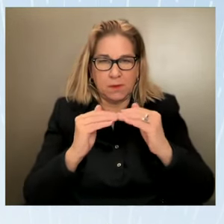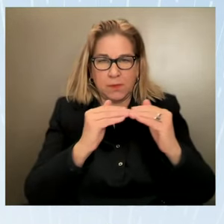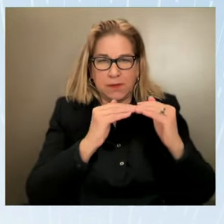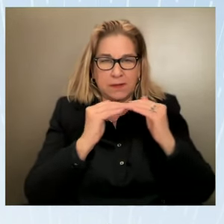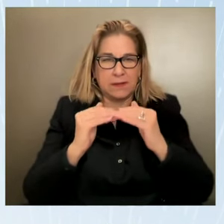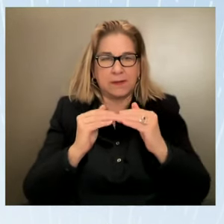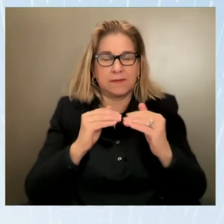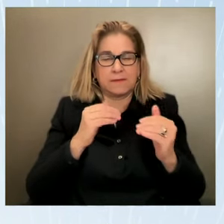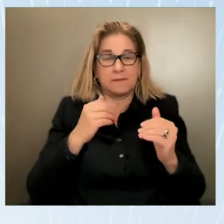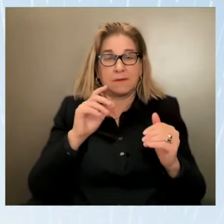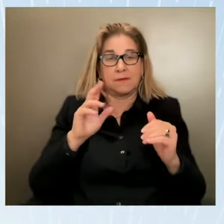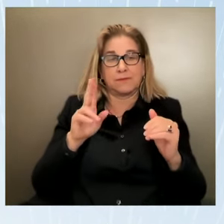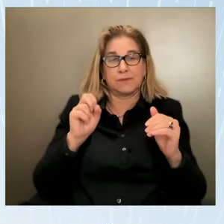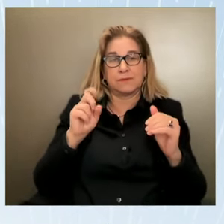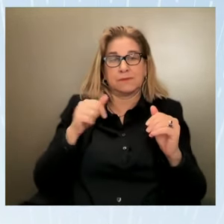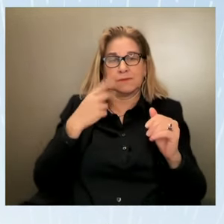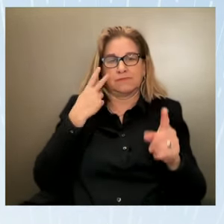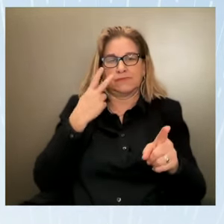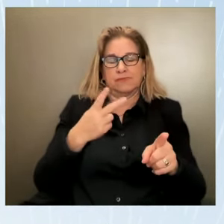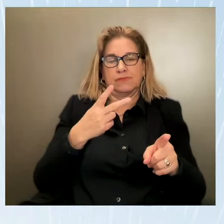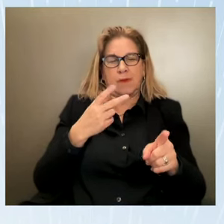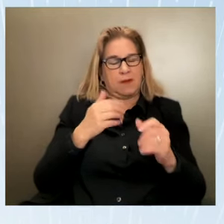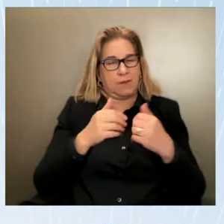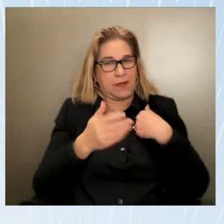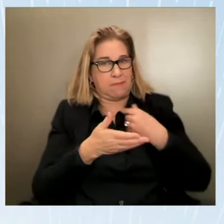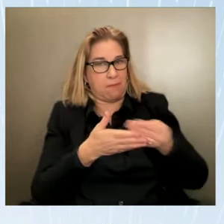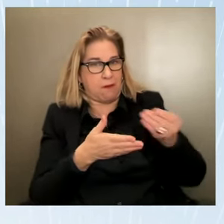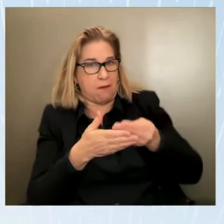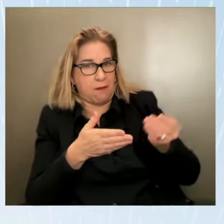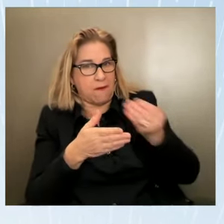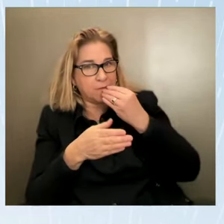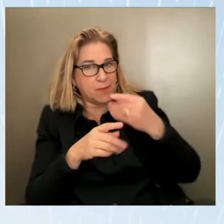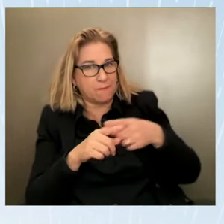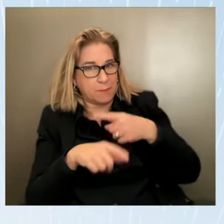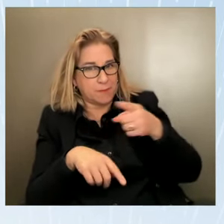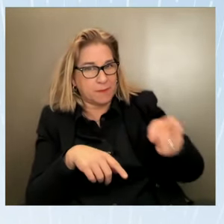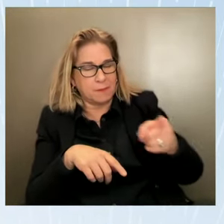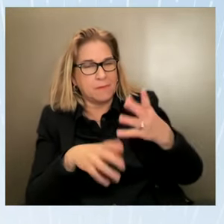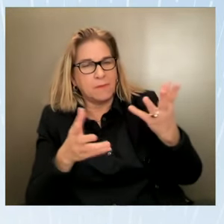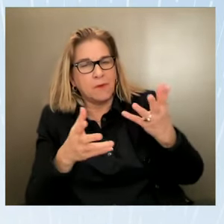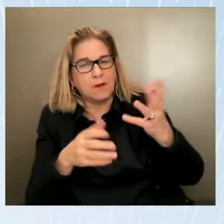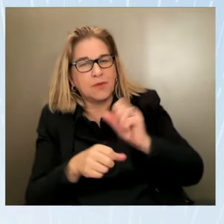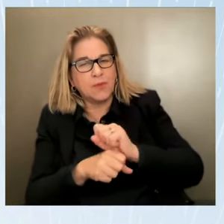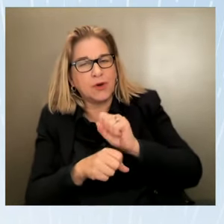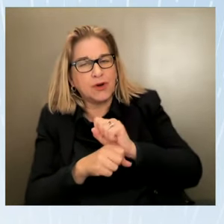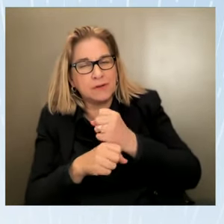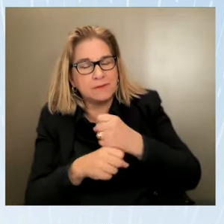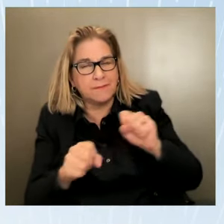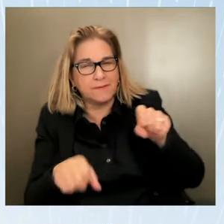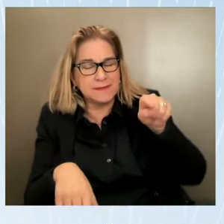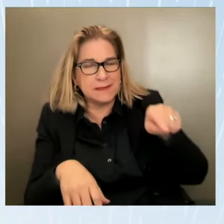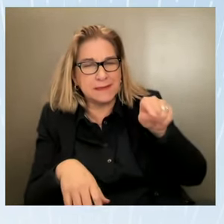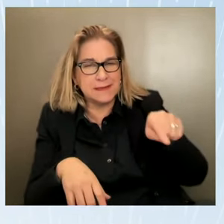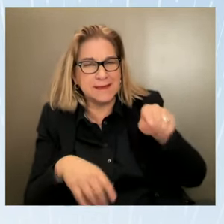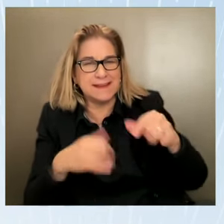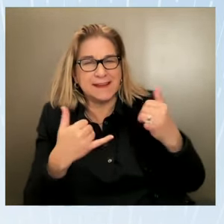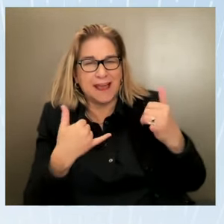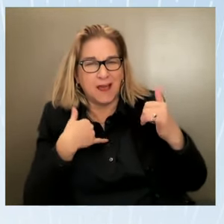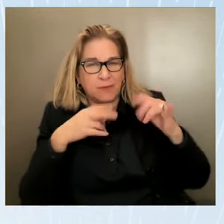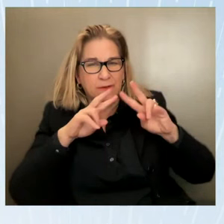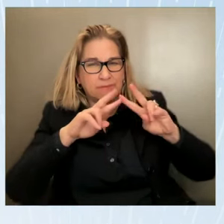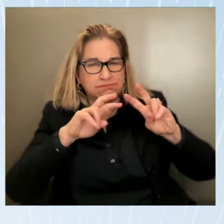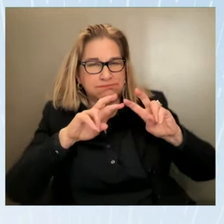with agricultural worker safety. USDA is a major purchaser of food, and the food that USDA purchases goes